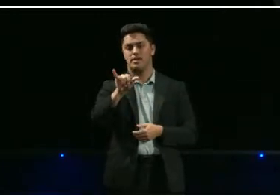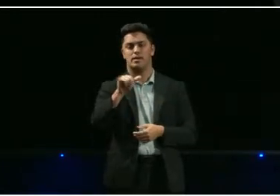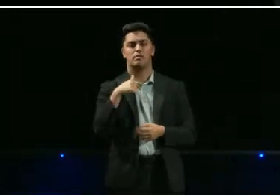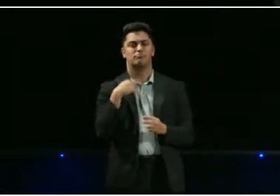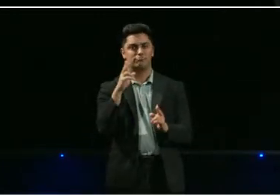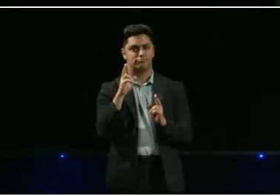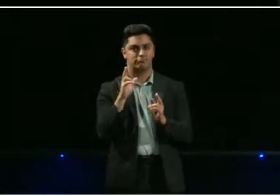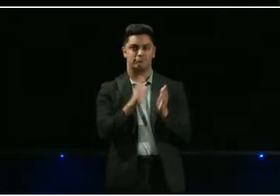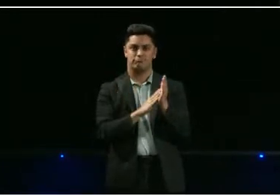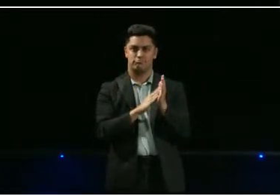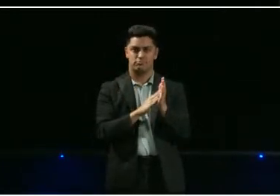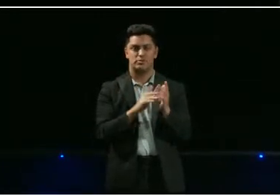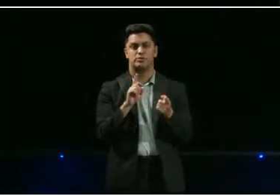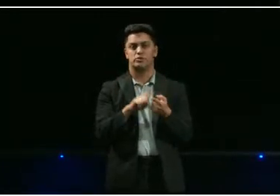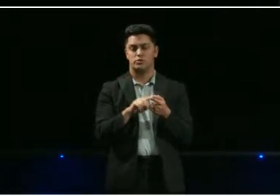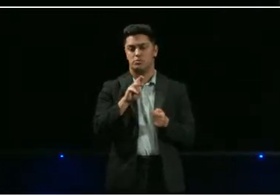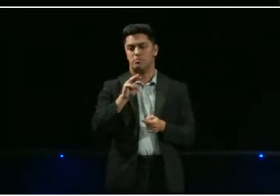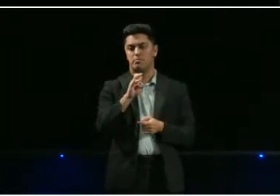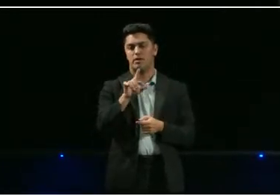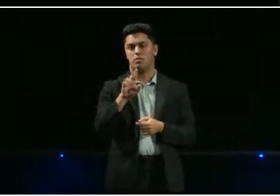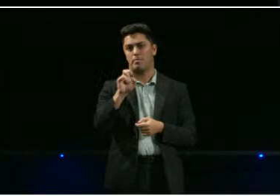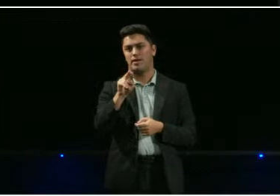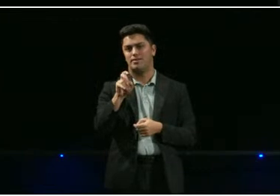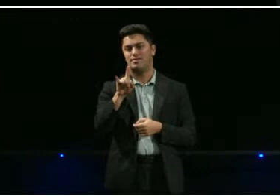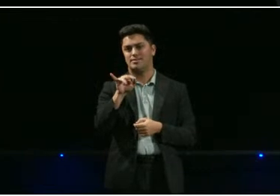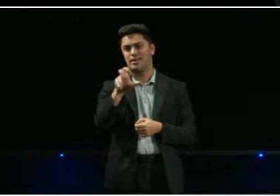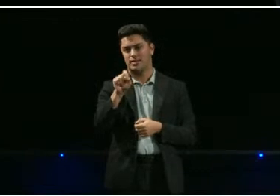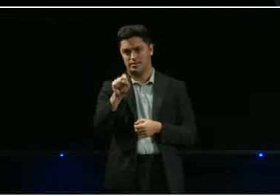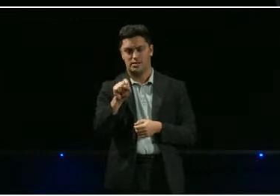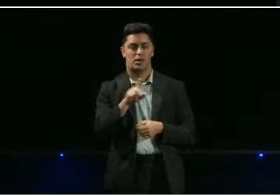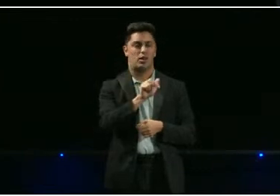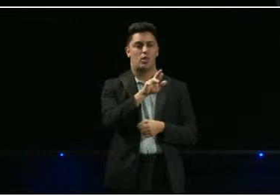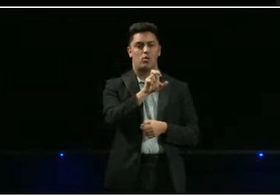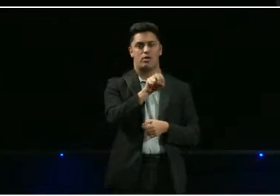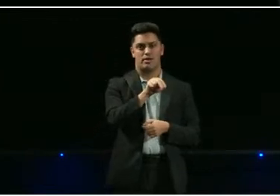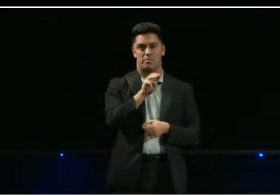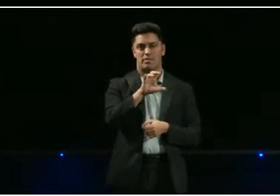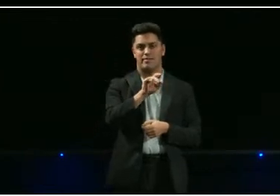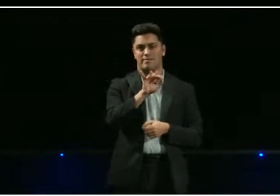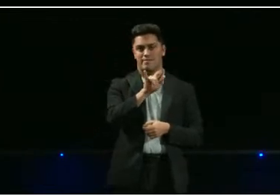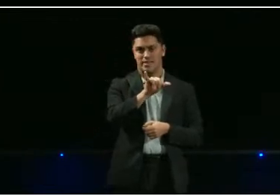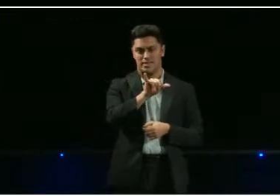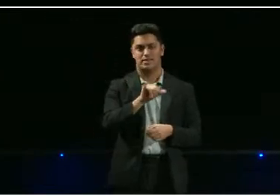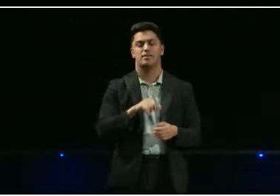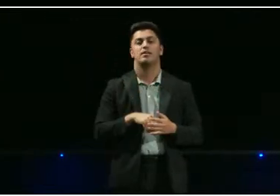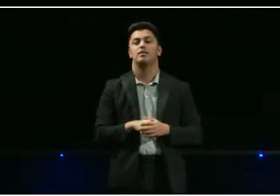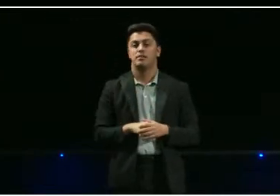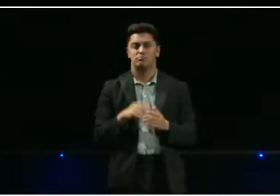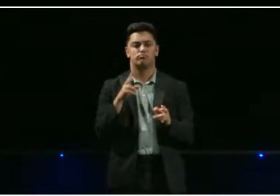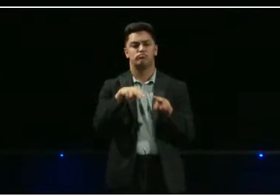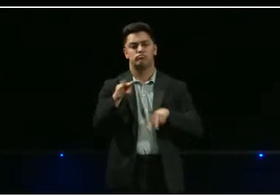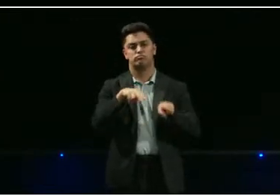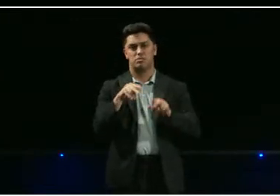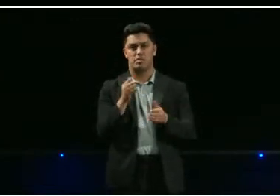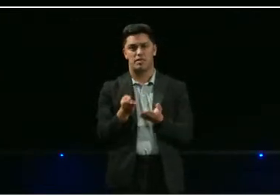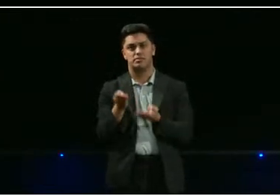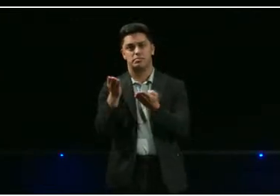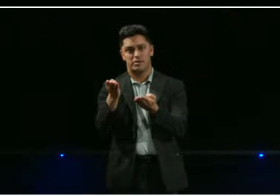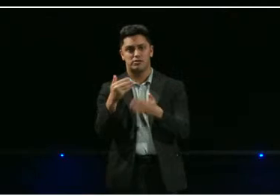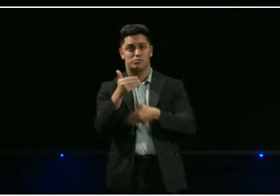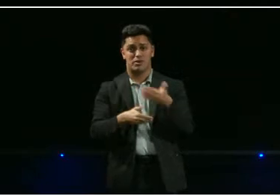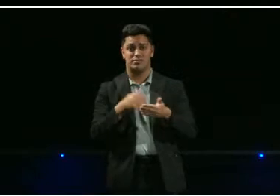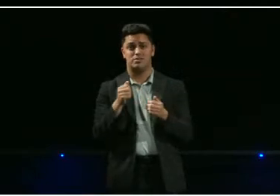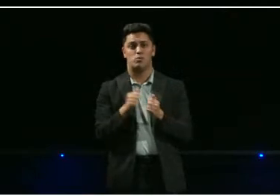give a special thank you to Michael Benedict, Lauren McPhee, and many others on the Academy team who oversee the submissions process, and without all the work they